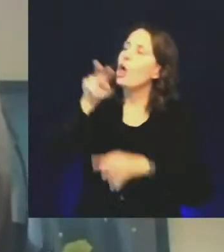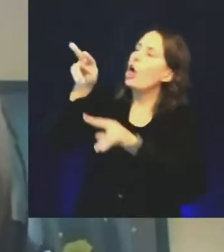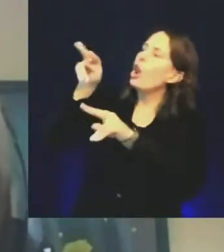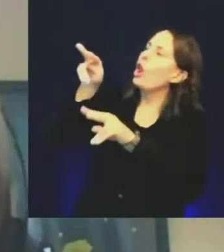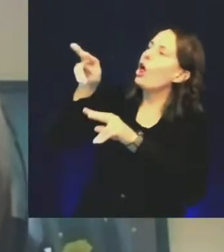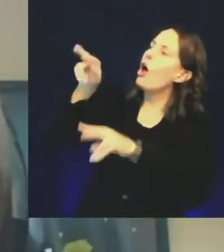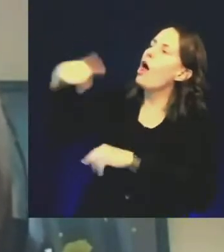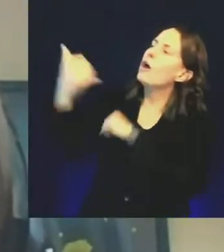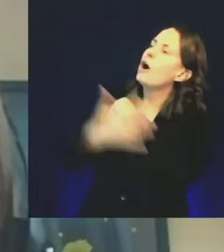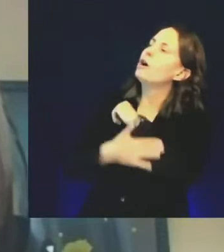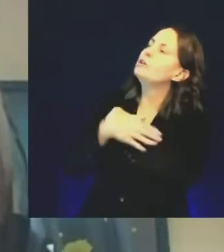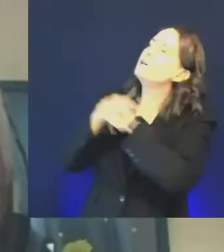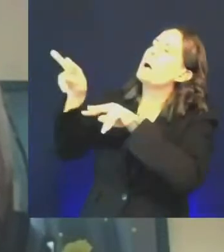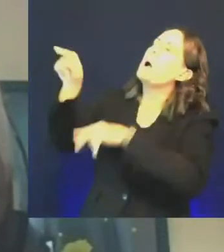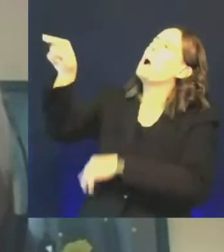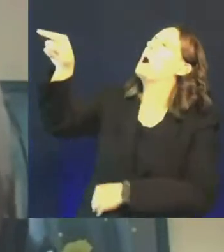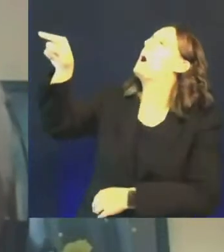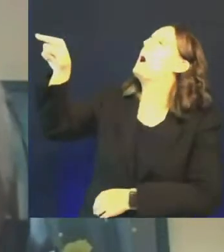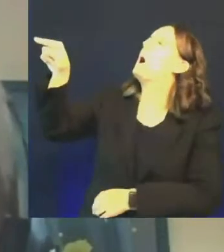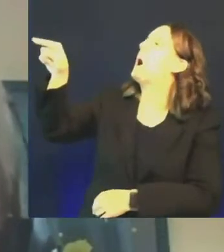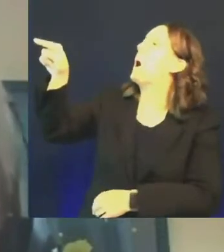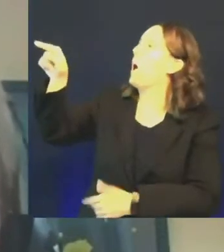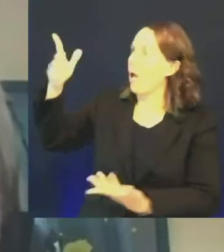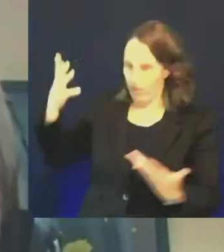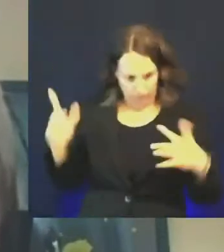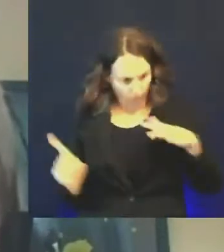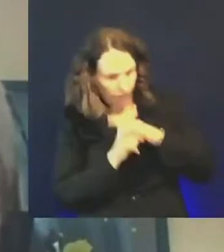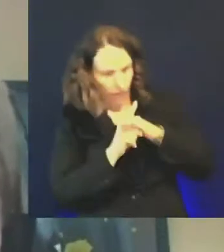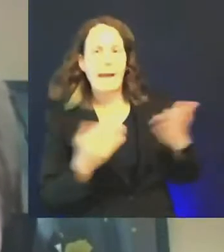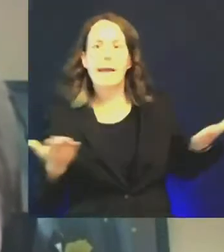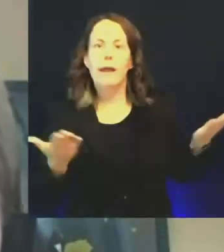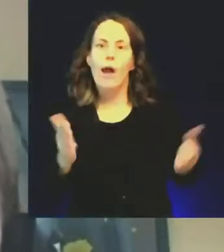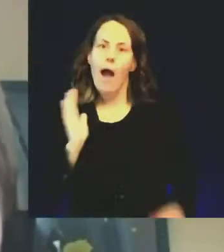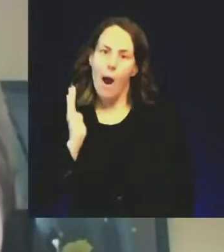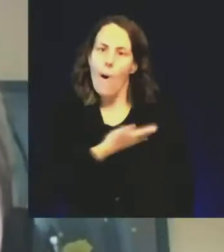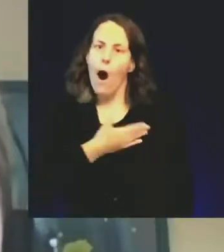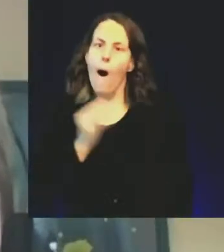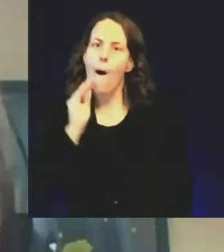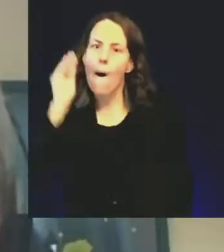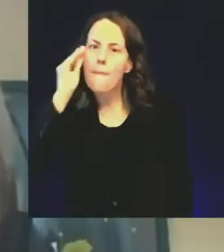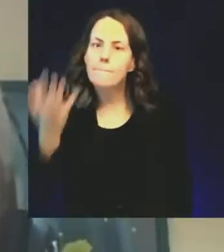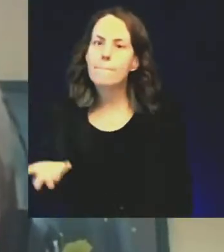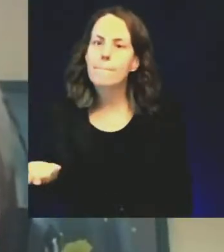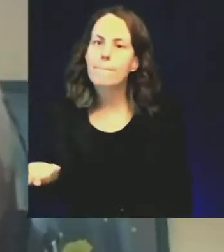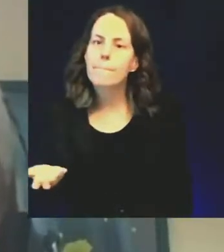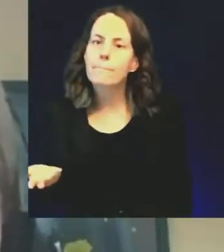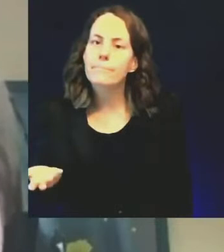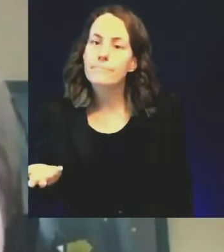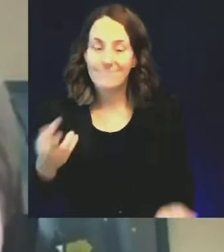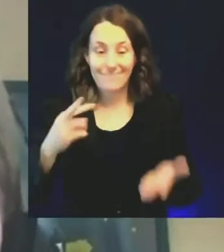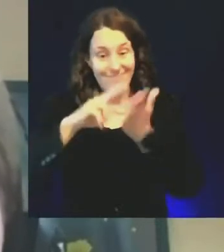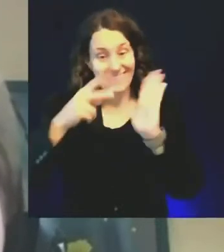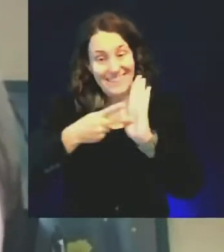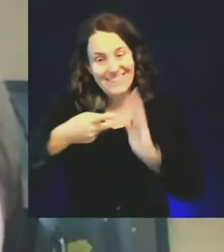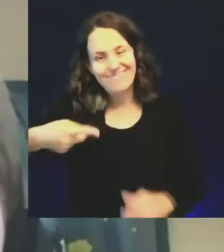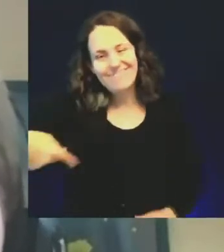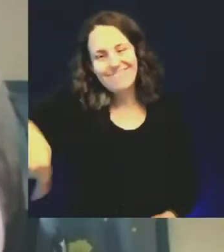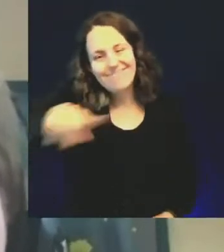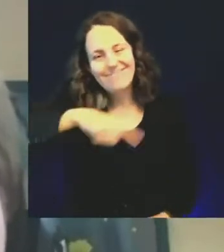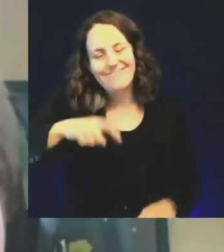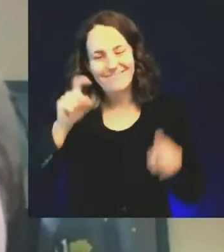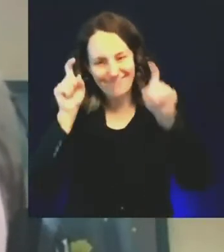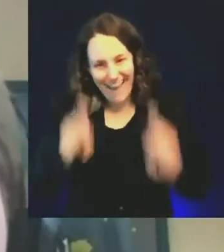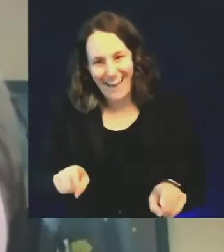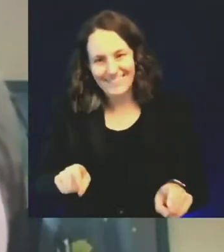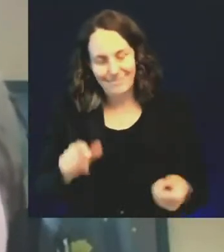we take a different pathway. And that pathway is before us. Wisconsin has done a great job of getting to the level